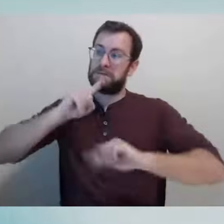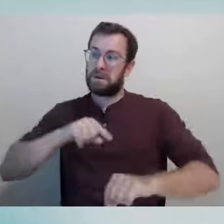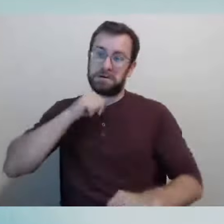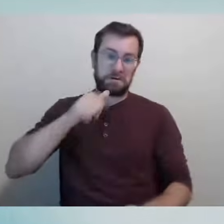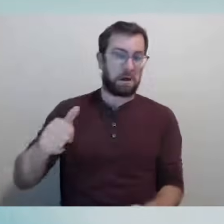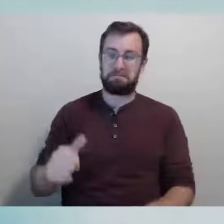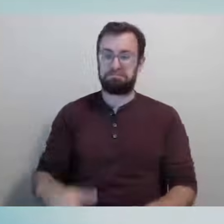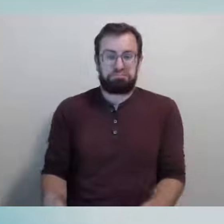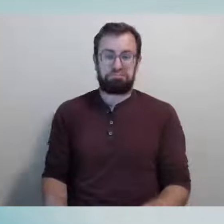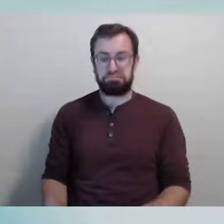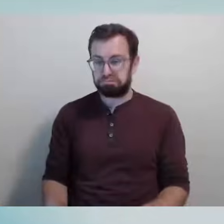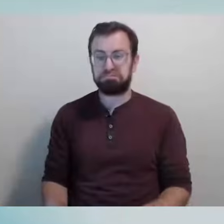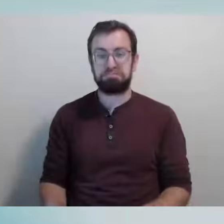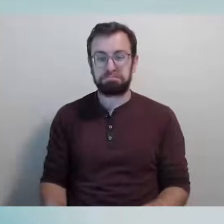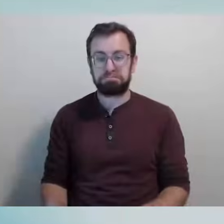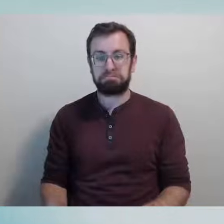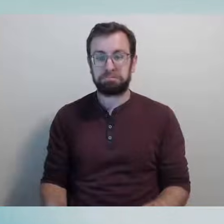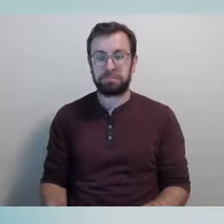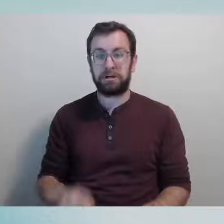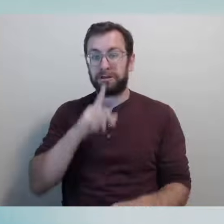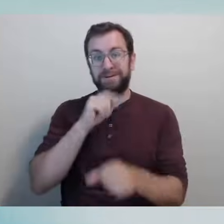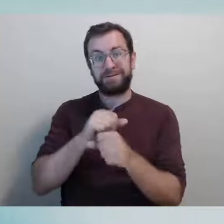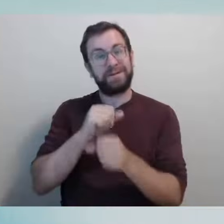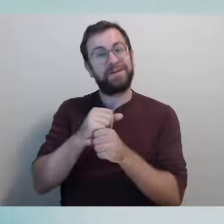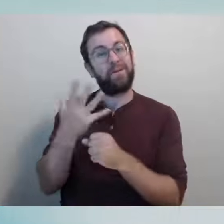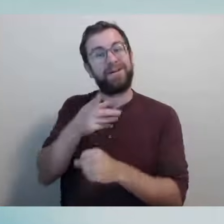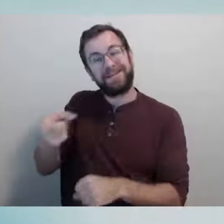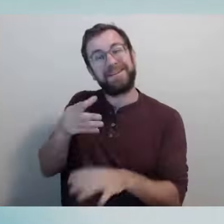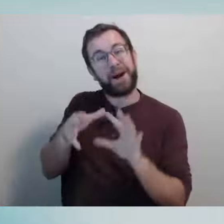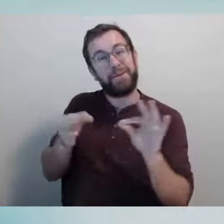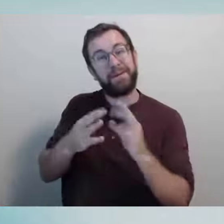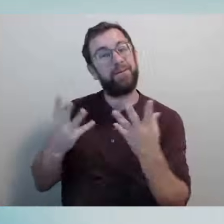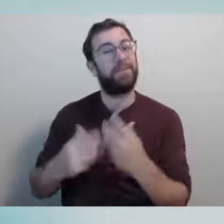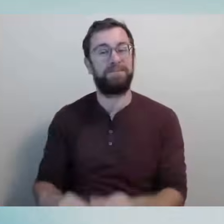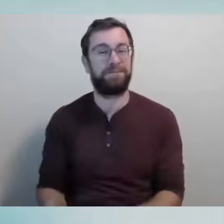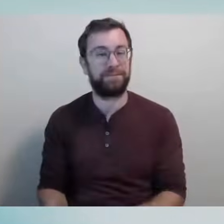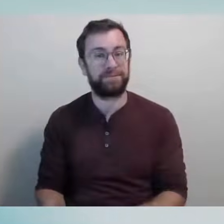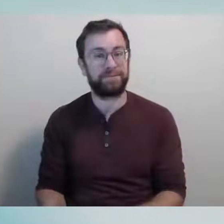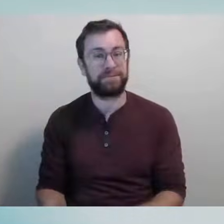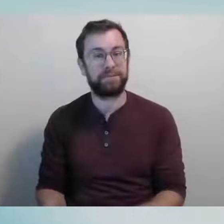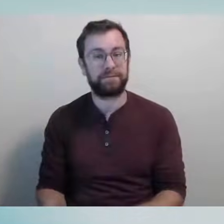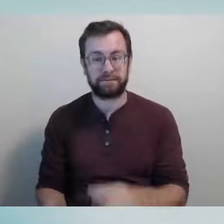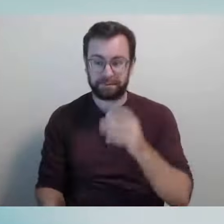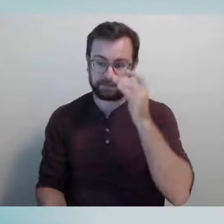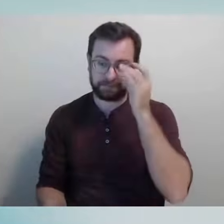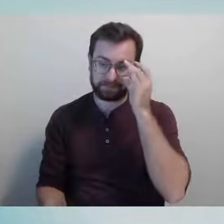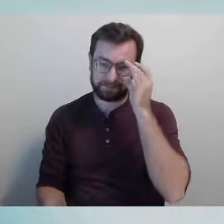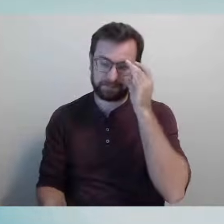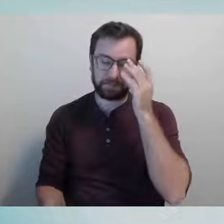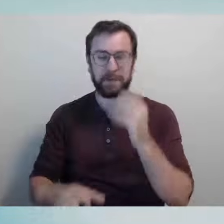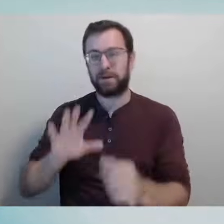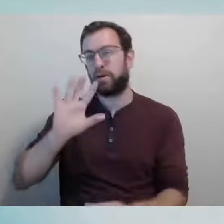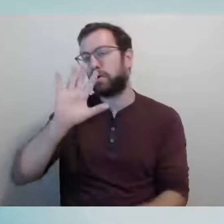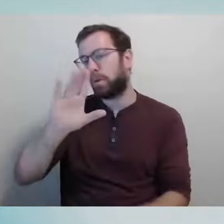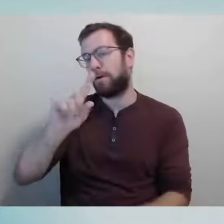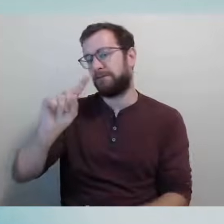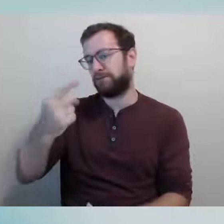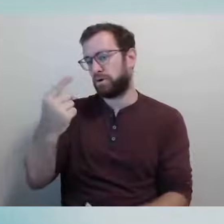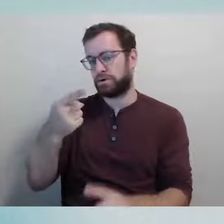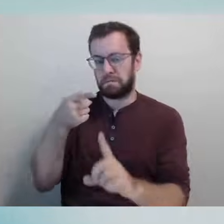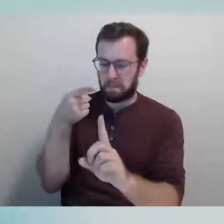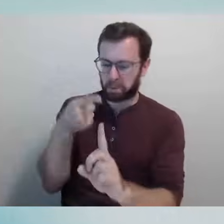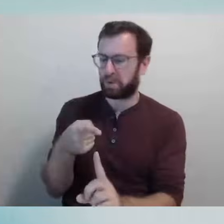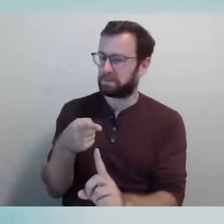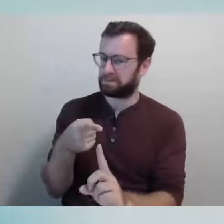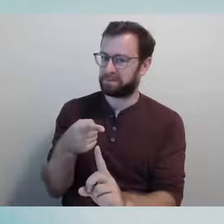dua. So what is he really saying? Radiyallahu anhu. And here's your first pointer. That if